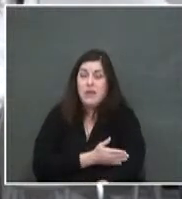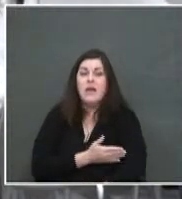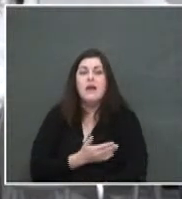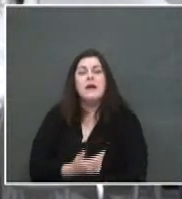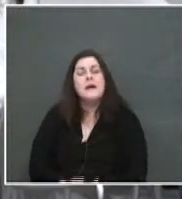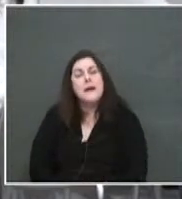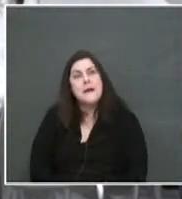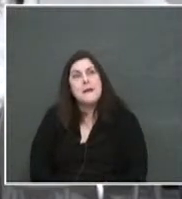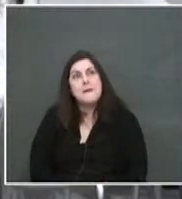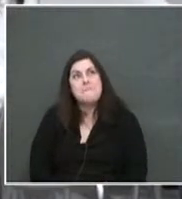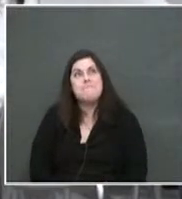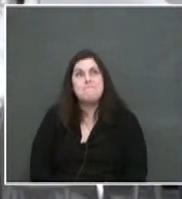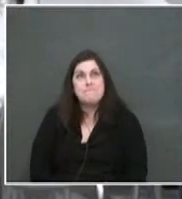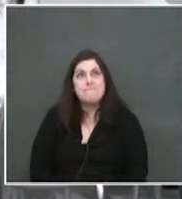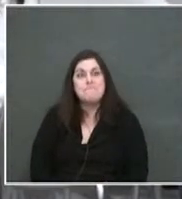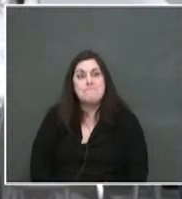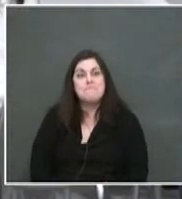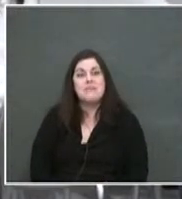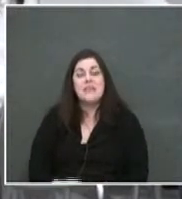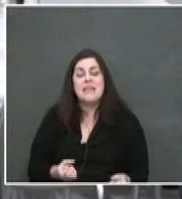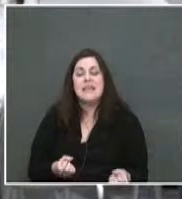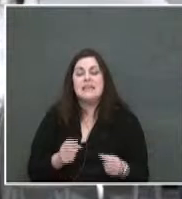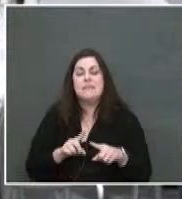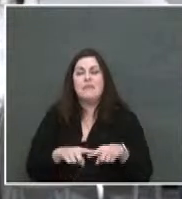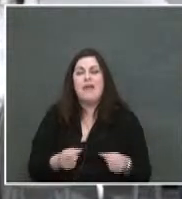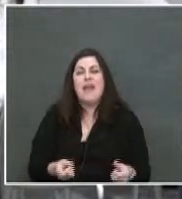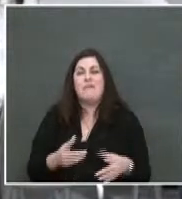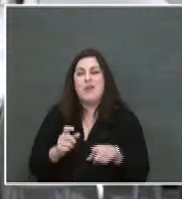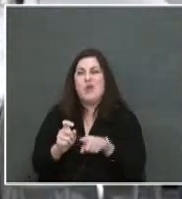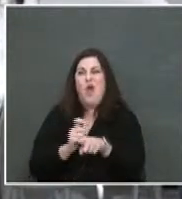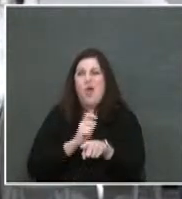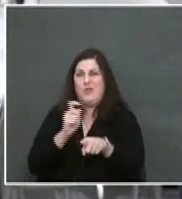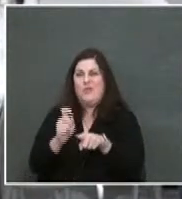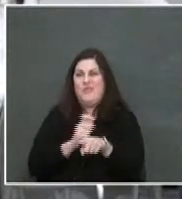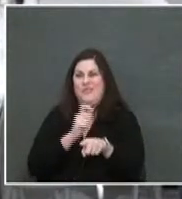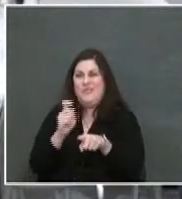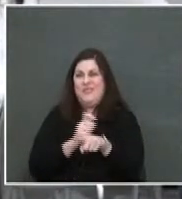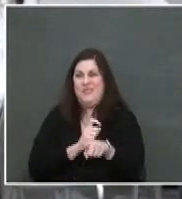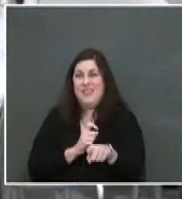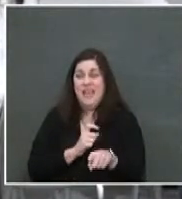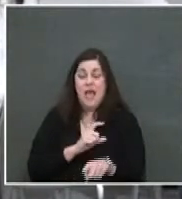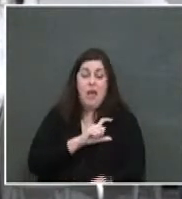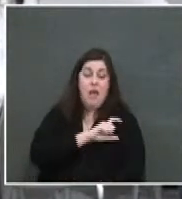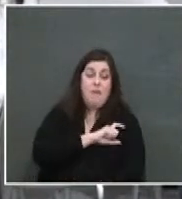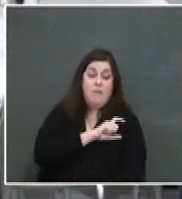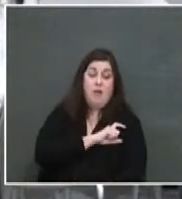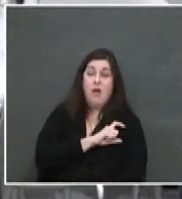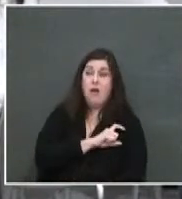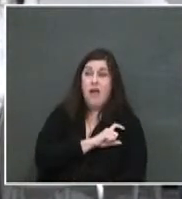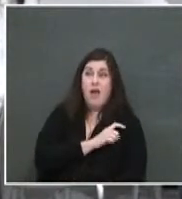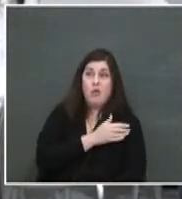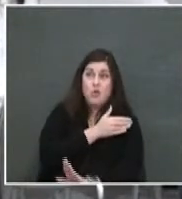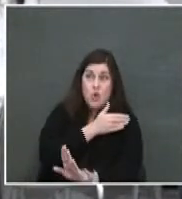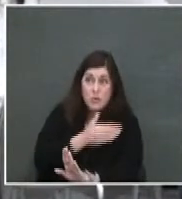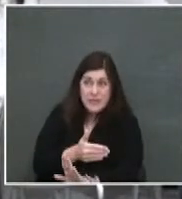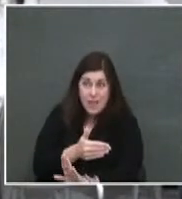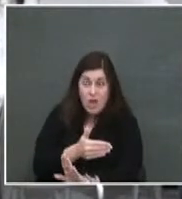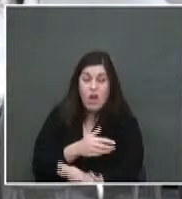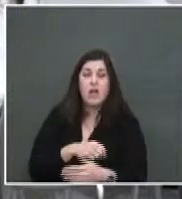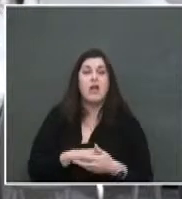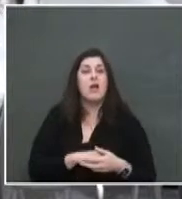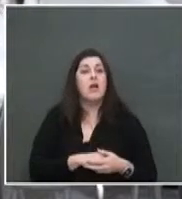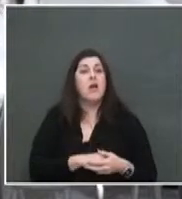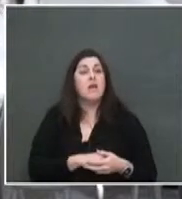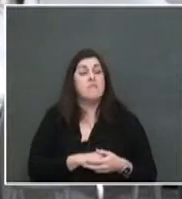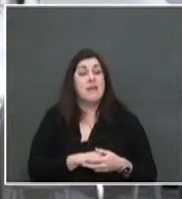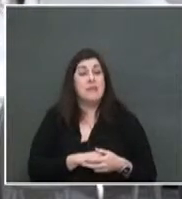a matter of the call volume and how quickly the officers are able to get on them, how quickly they're able to clear